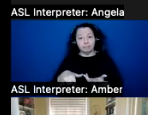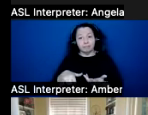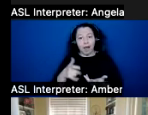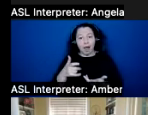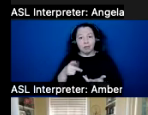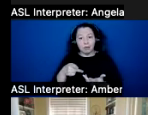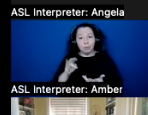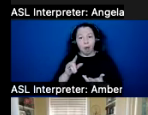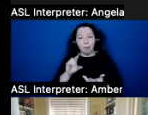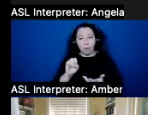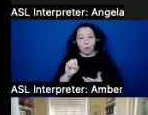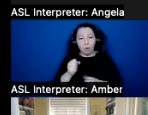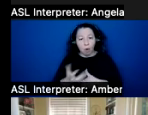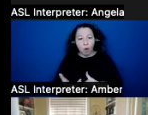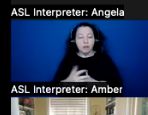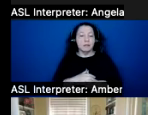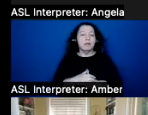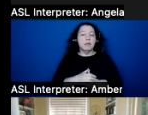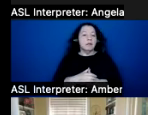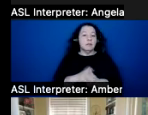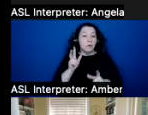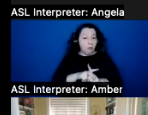case, that case is likely not going to